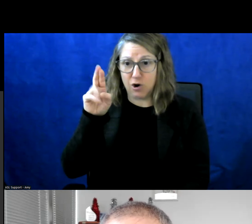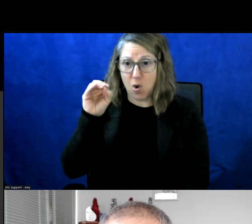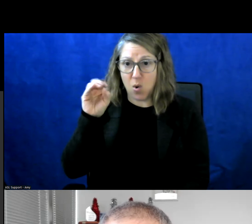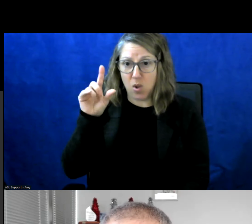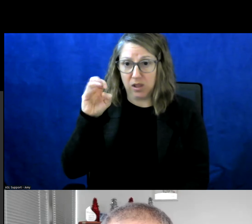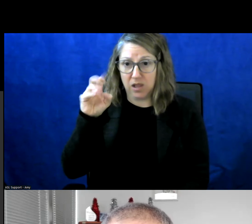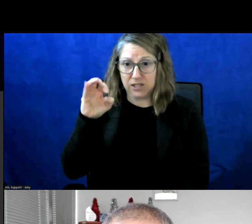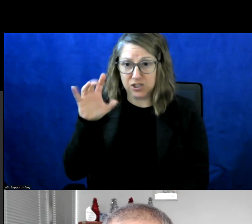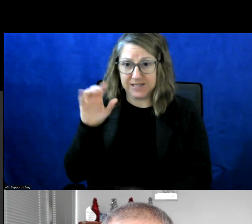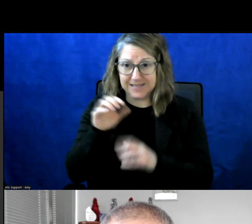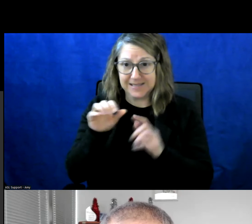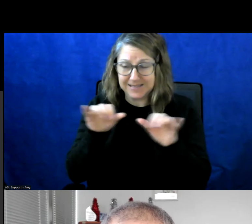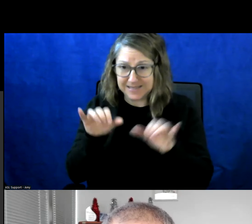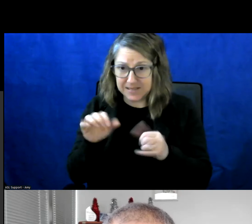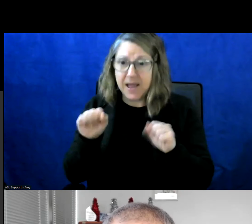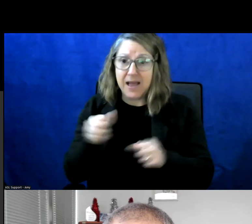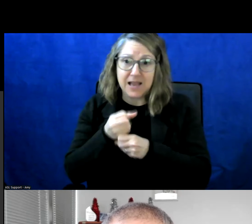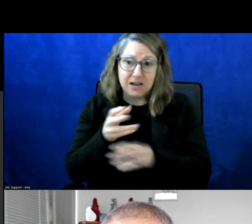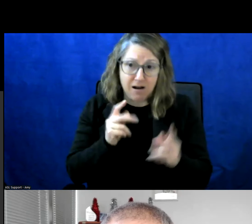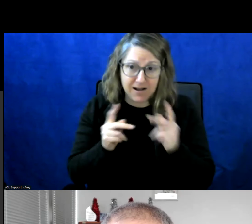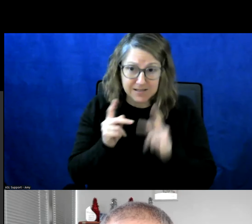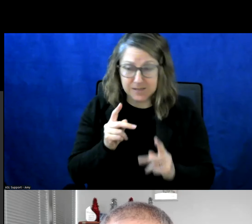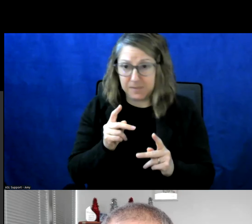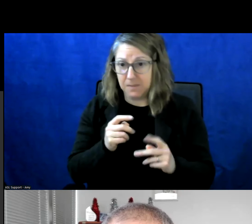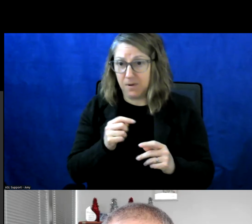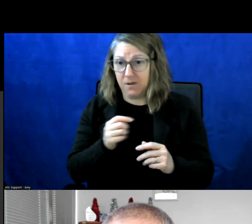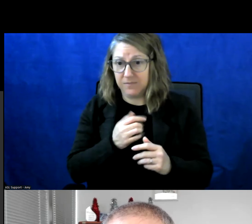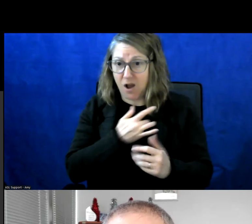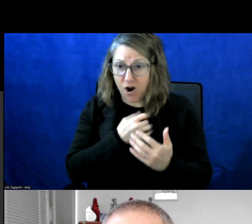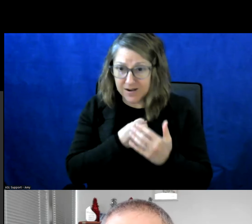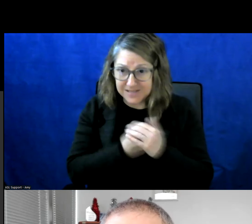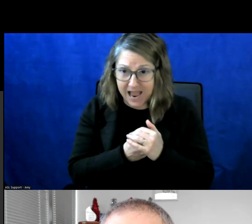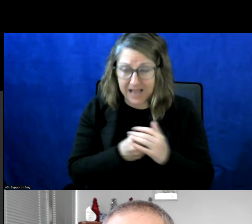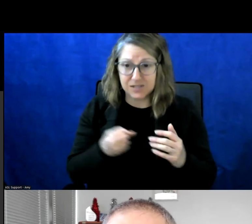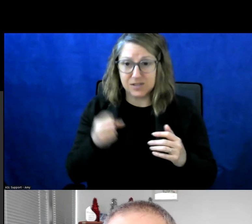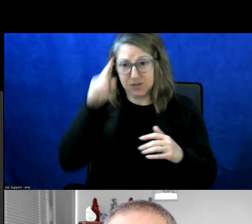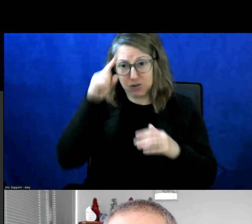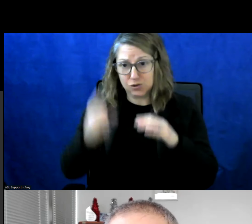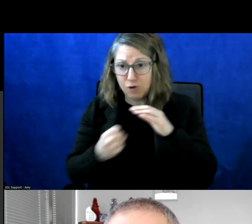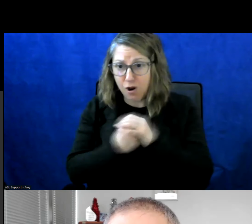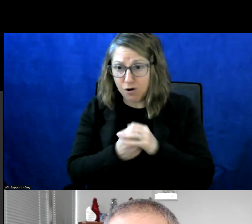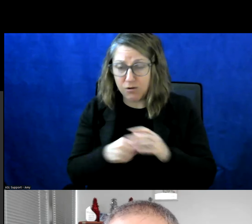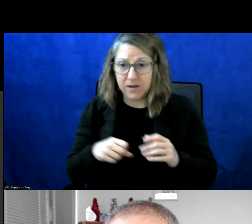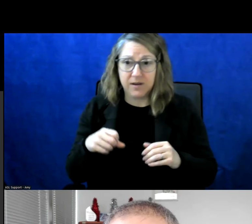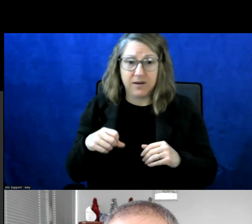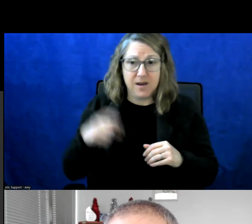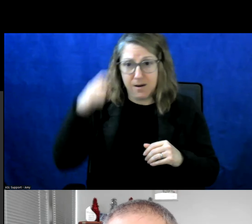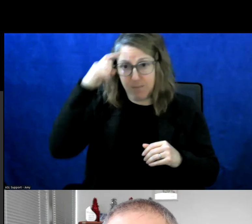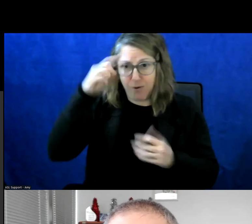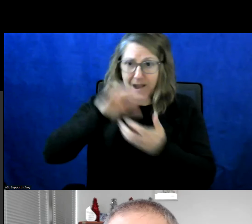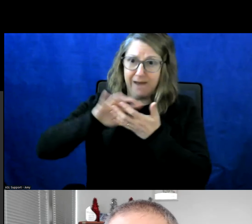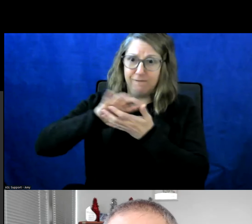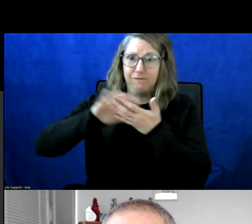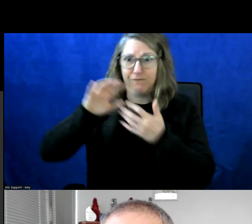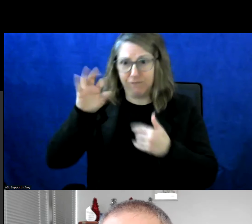hypercoagulable, so you can have heart attacks, you can have strokes, we have people who have brain fog. And the more severe disease that you have, the